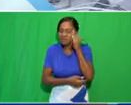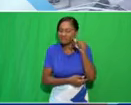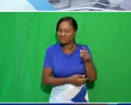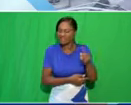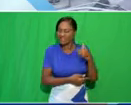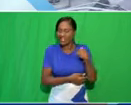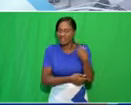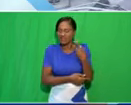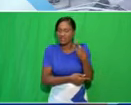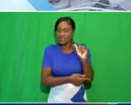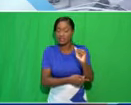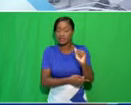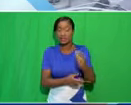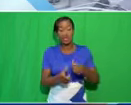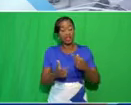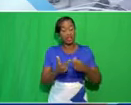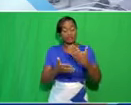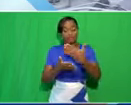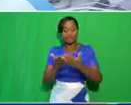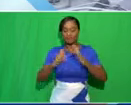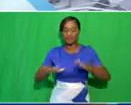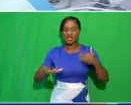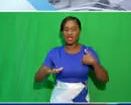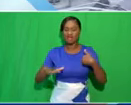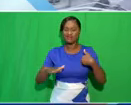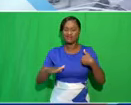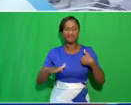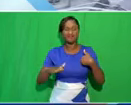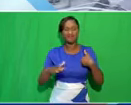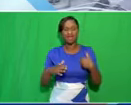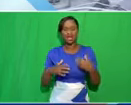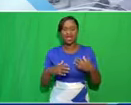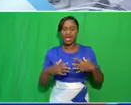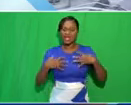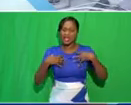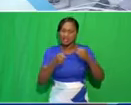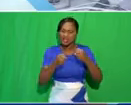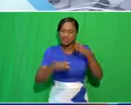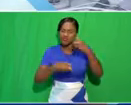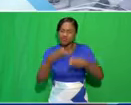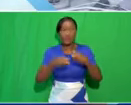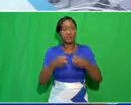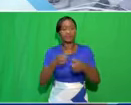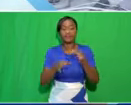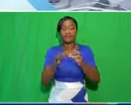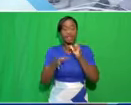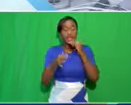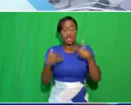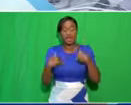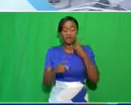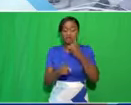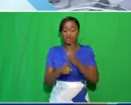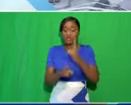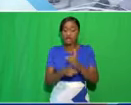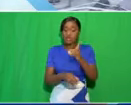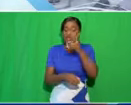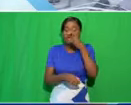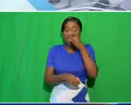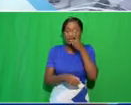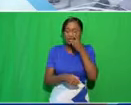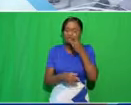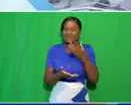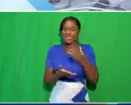have poor health conditions. Of course, persons, if they don't have a proper nutrition, you find they have poor health conditions,